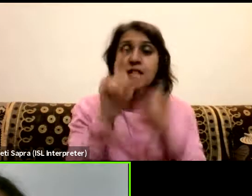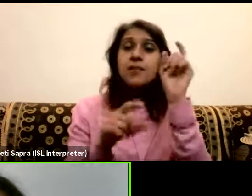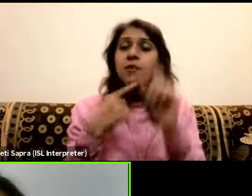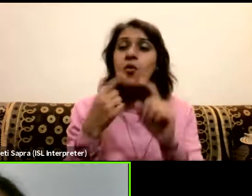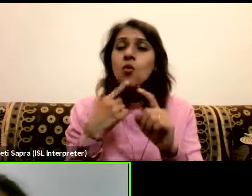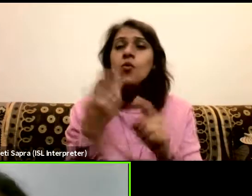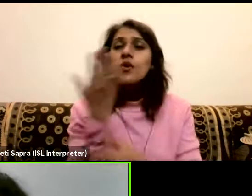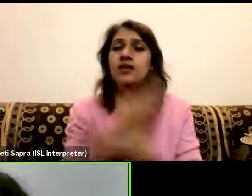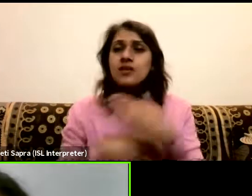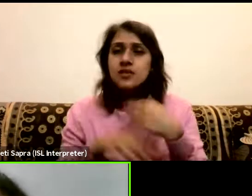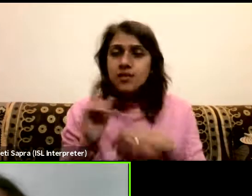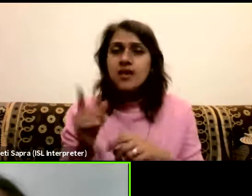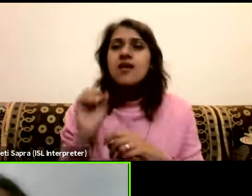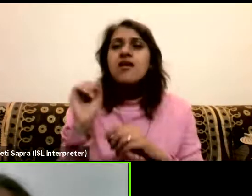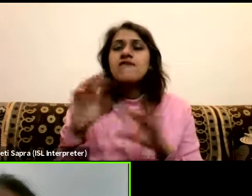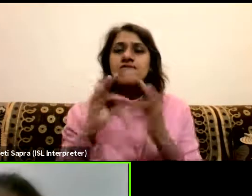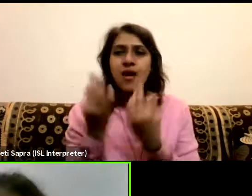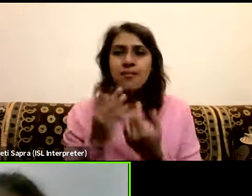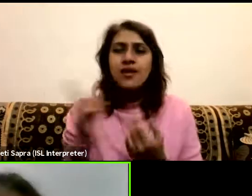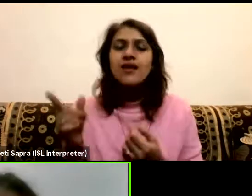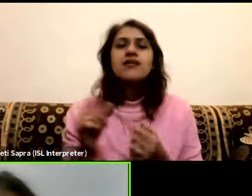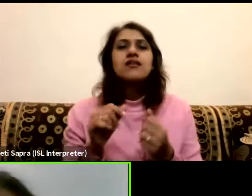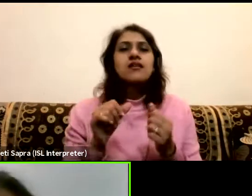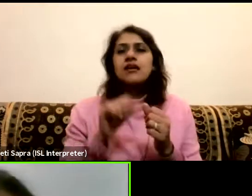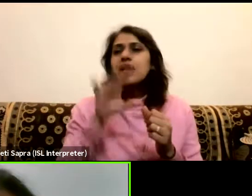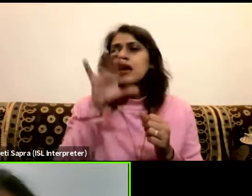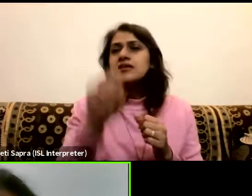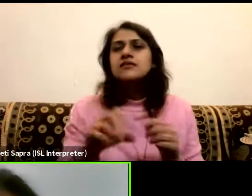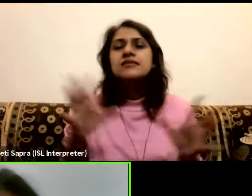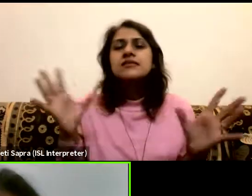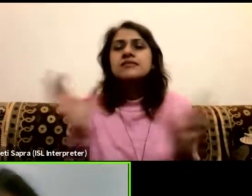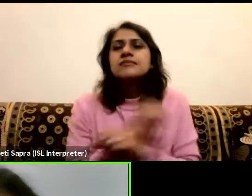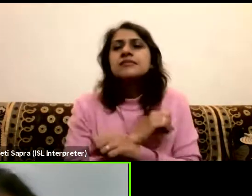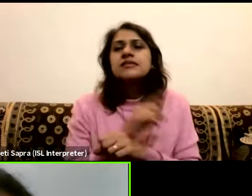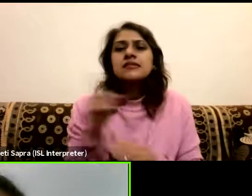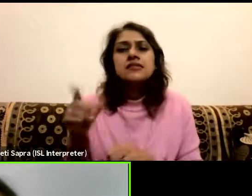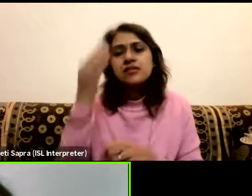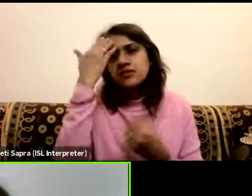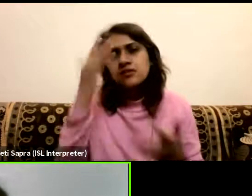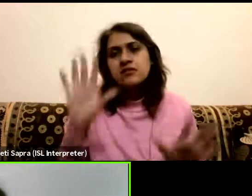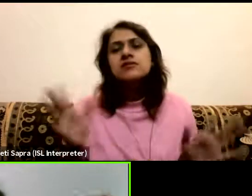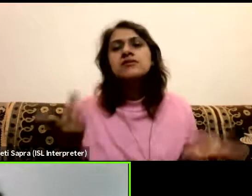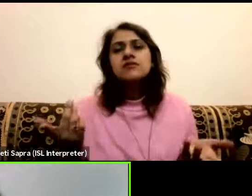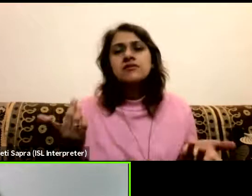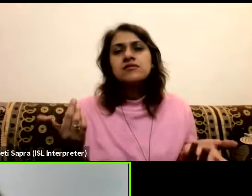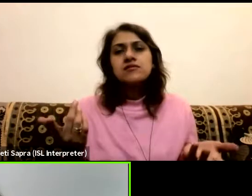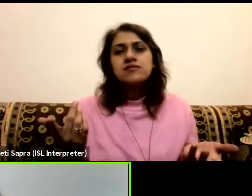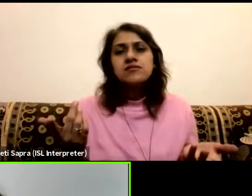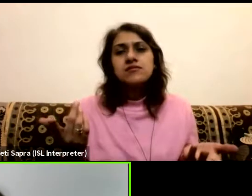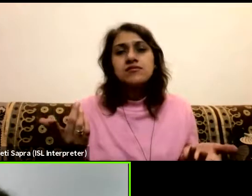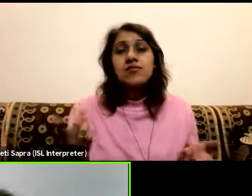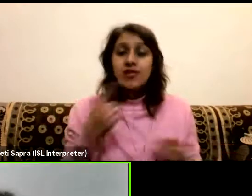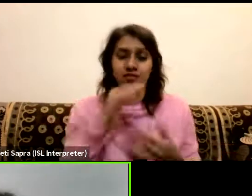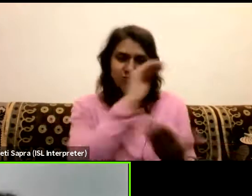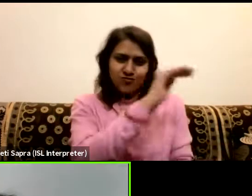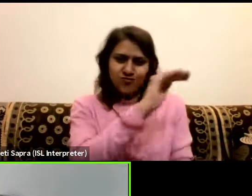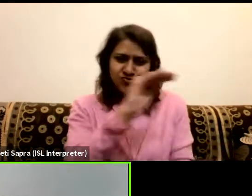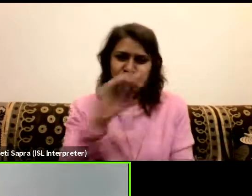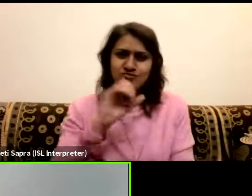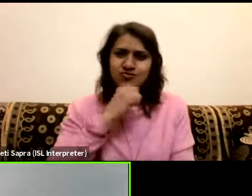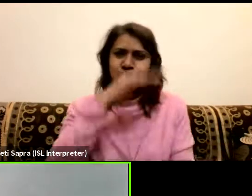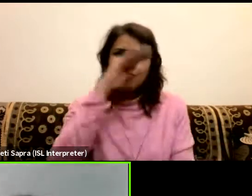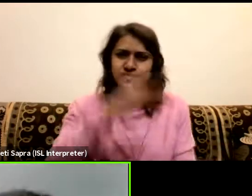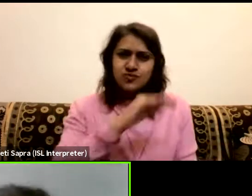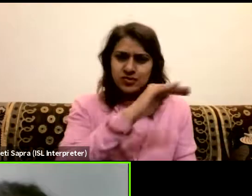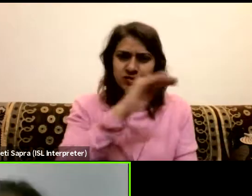disabilities accessing pensions or any other situation like that, If we look at children, we will find that it